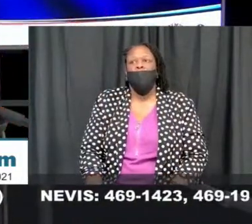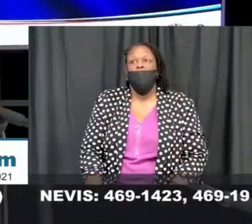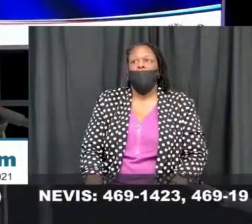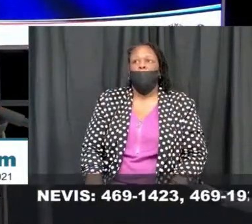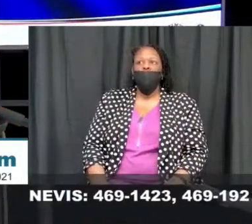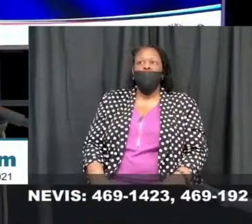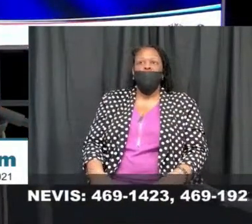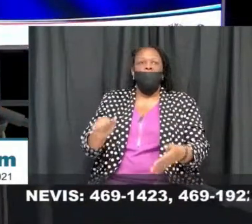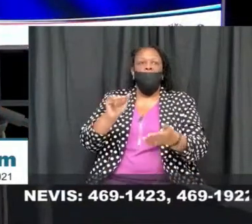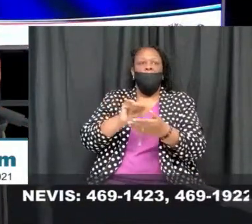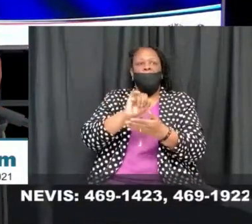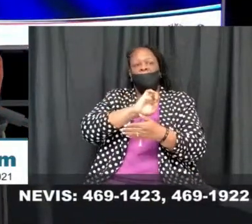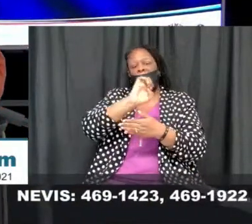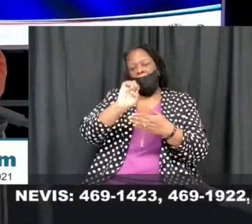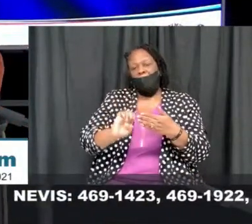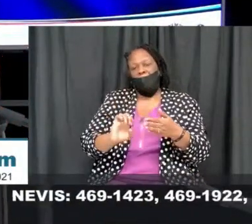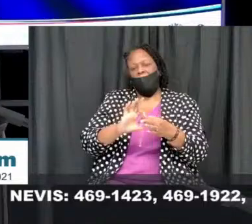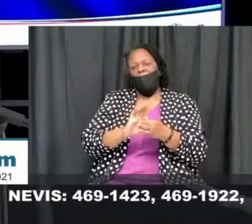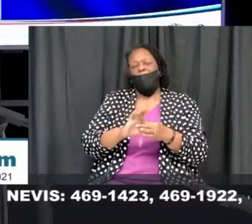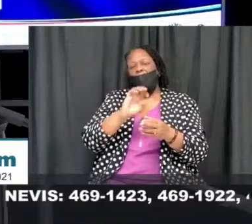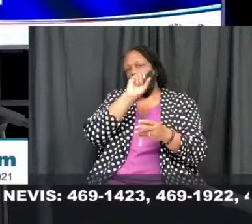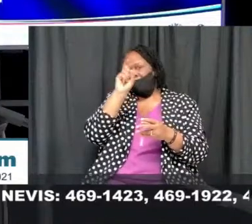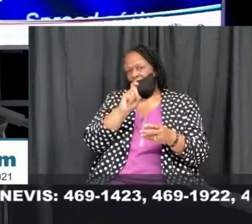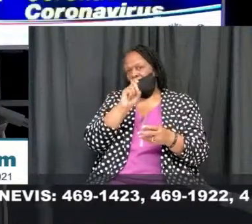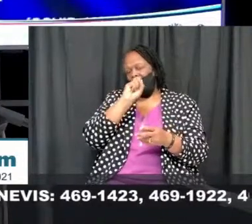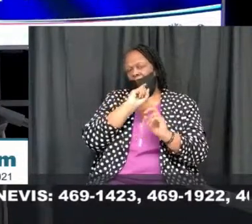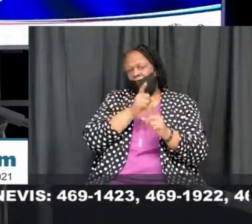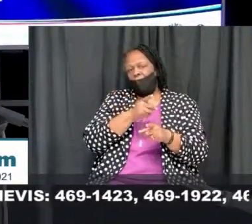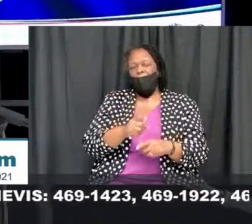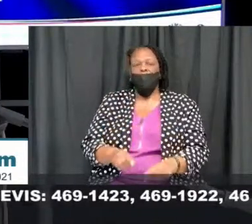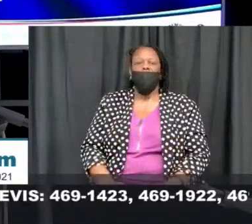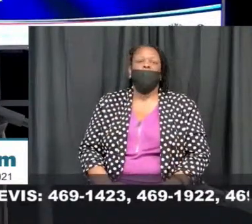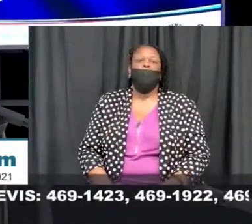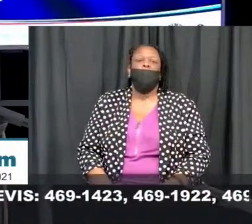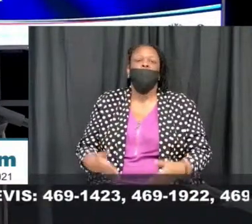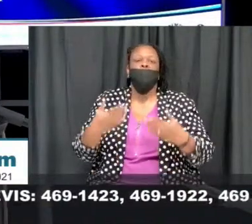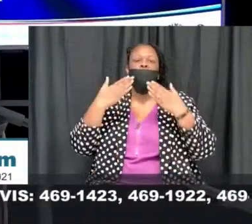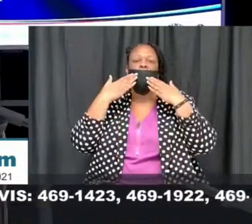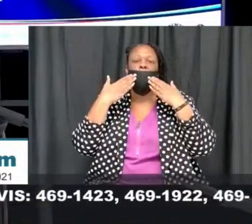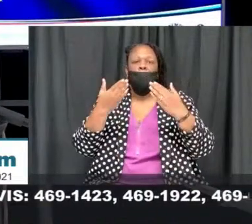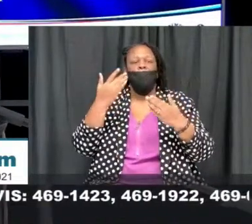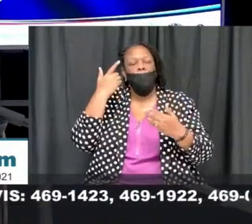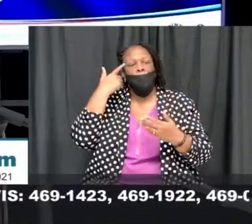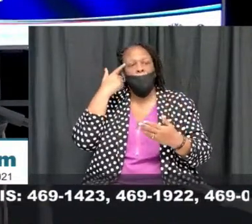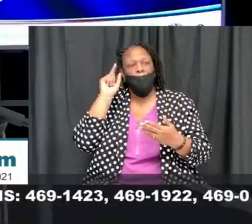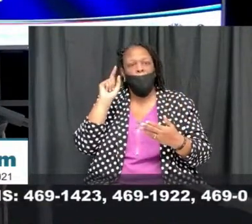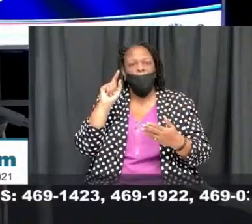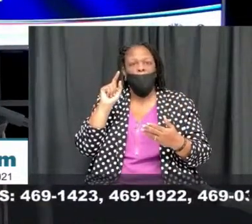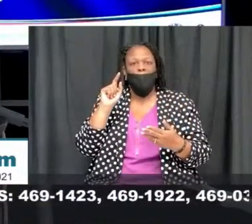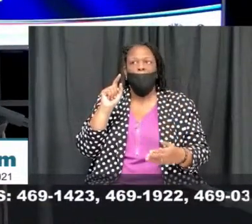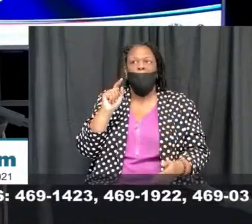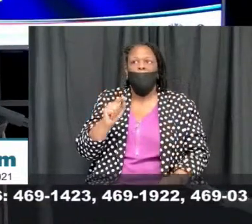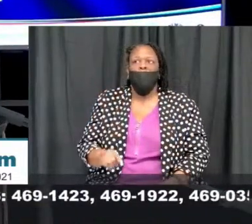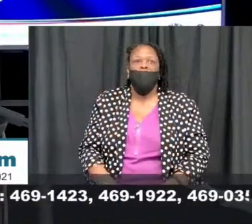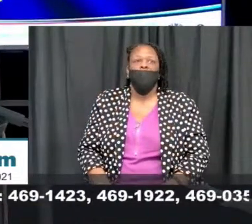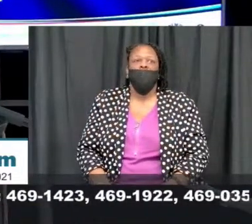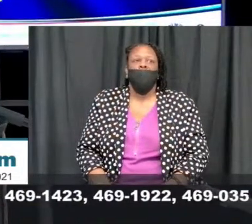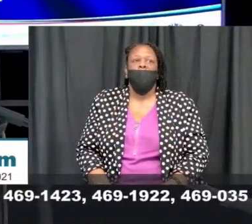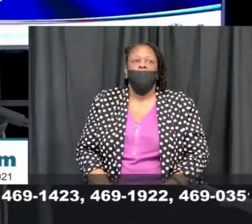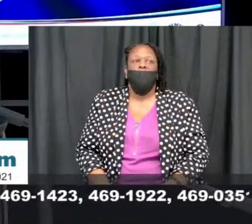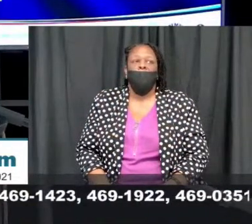Just to our questions and answers, we thank Von Radio, who submitted all of